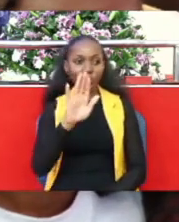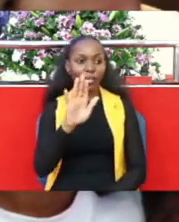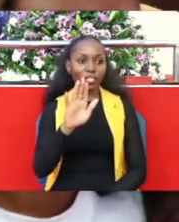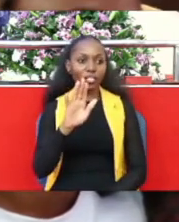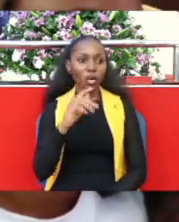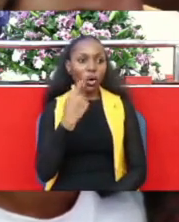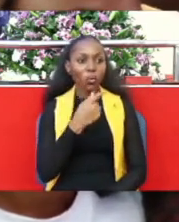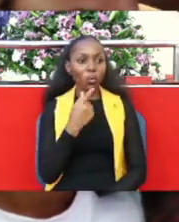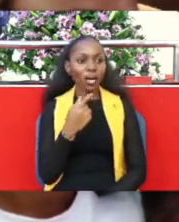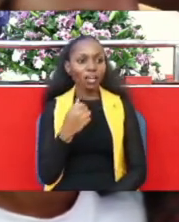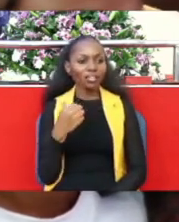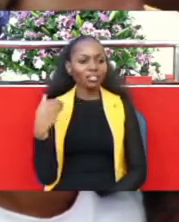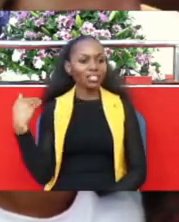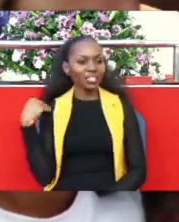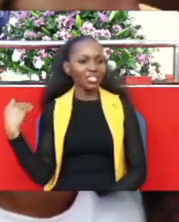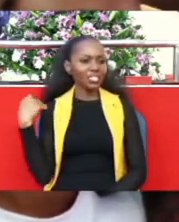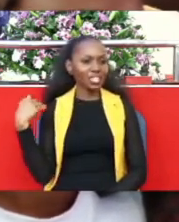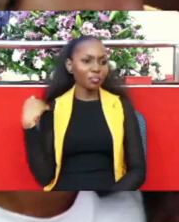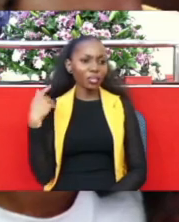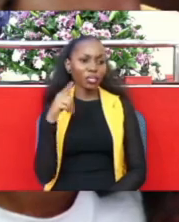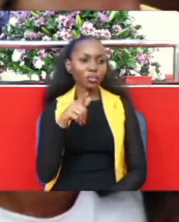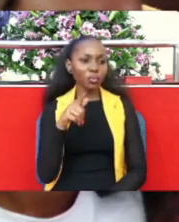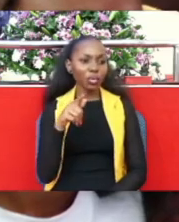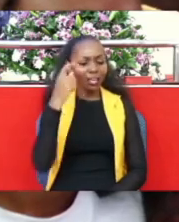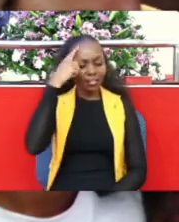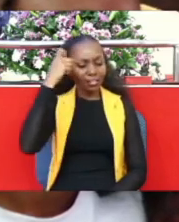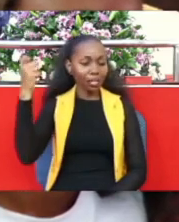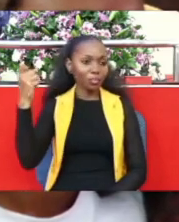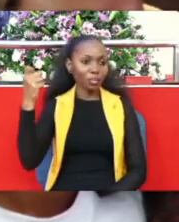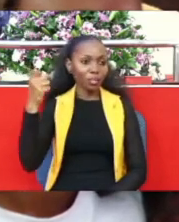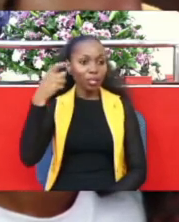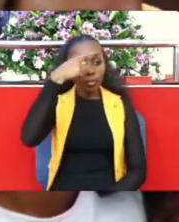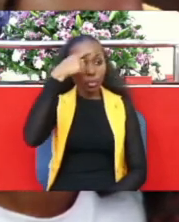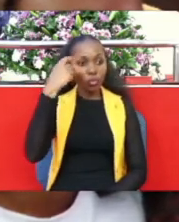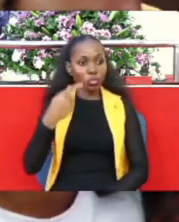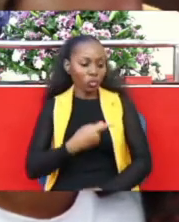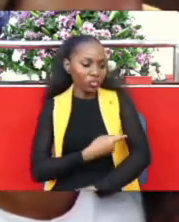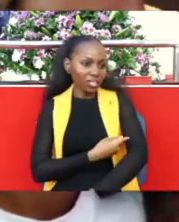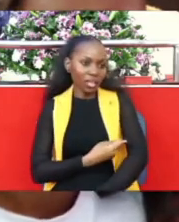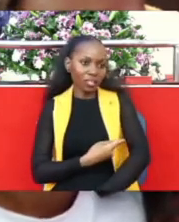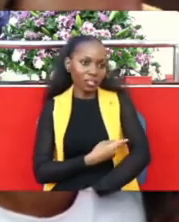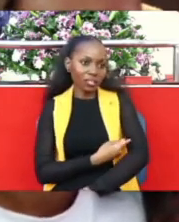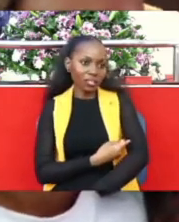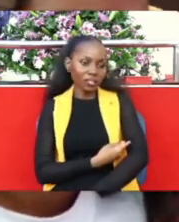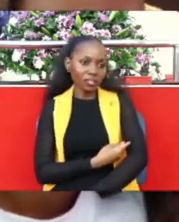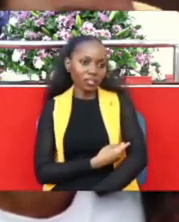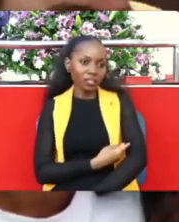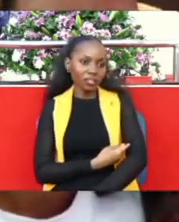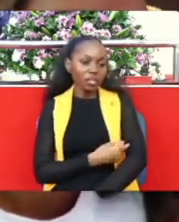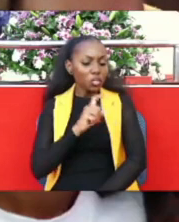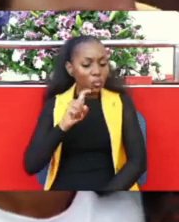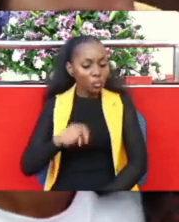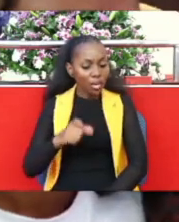drugs. madawa ya kulevya. You need to understand this